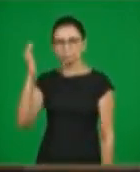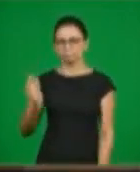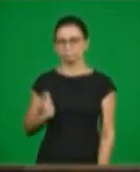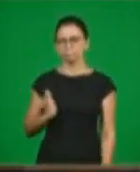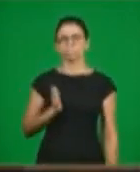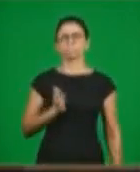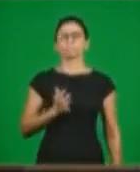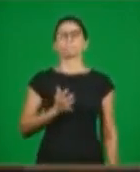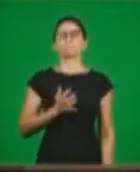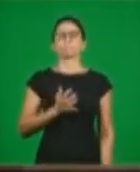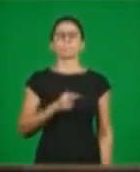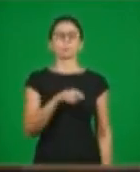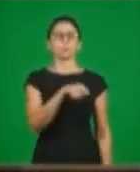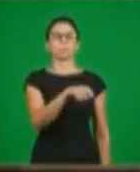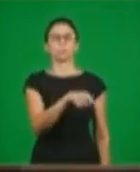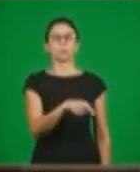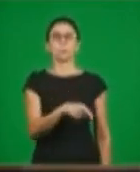there.